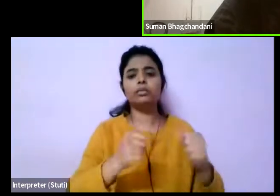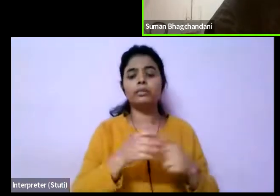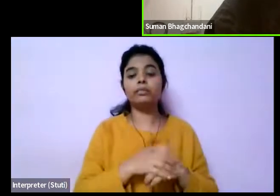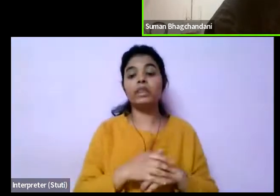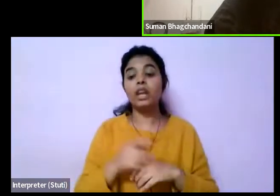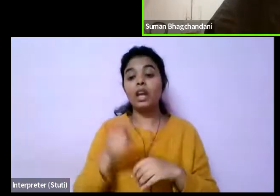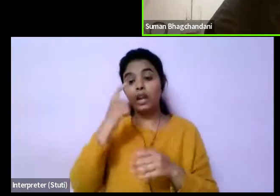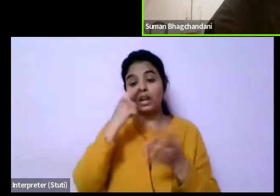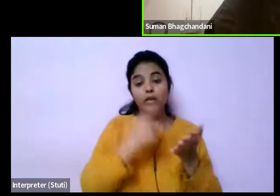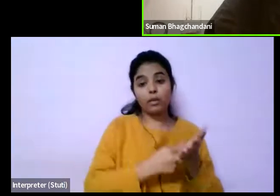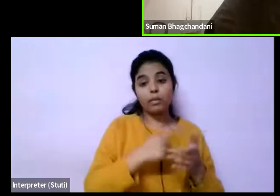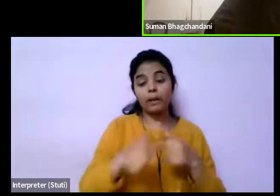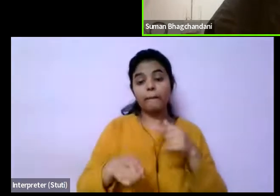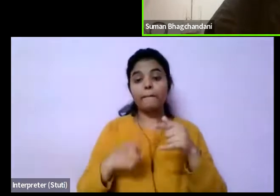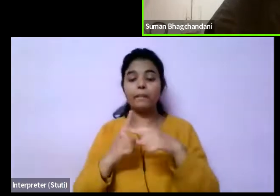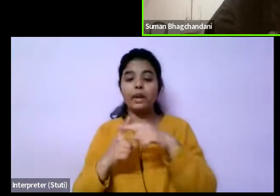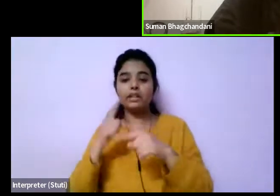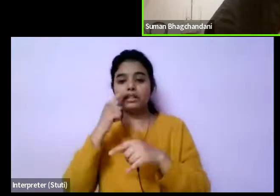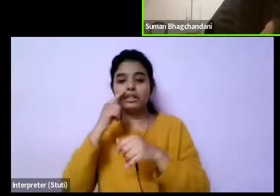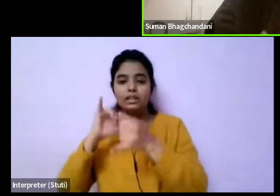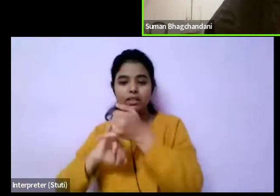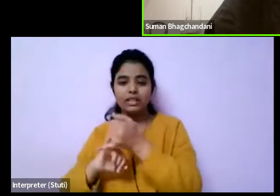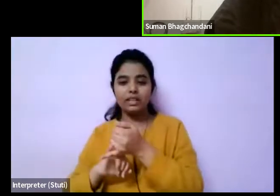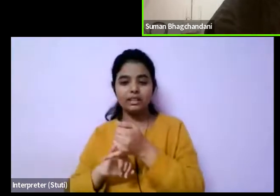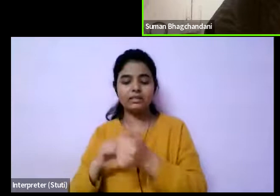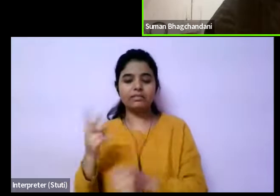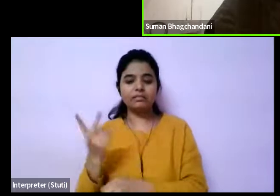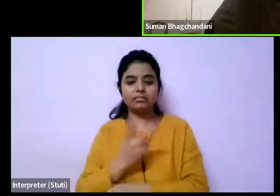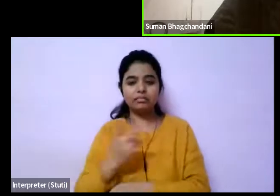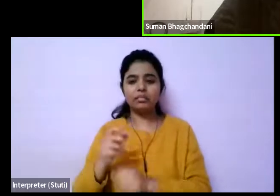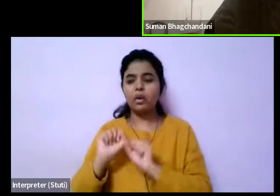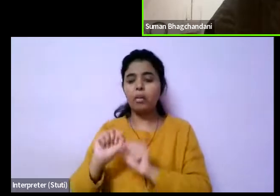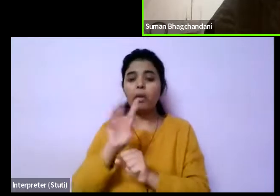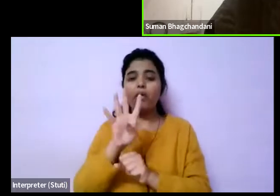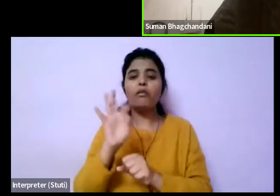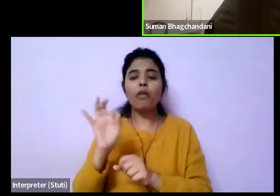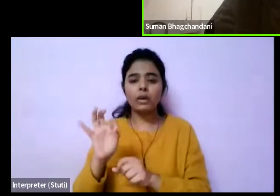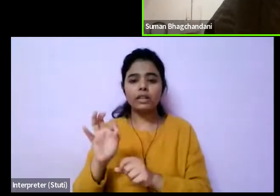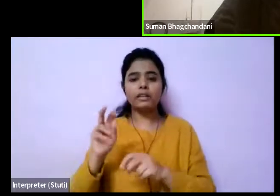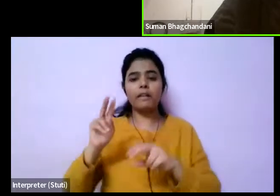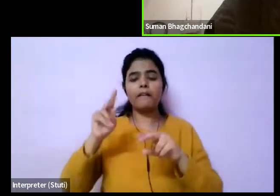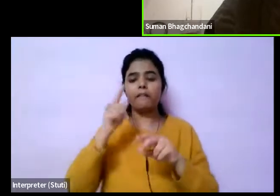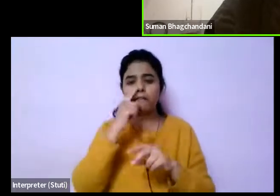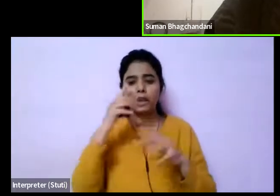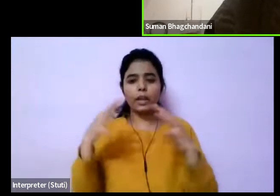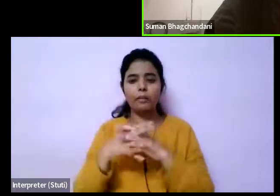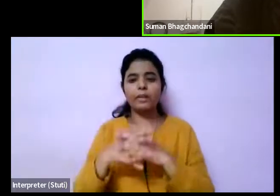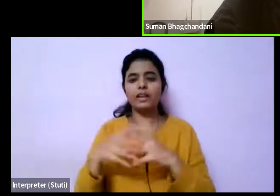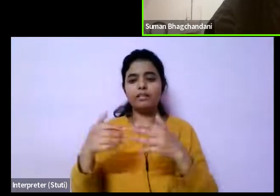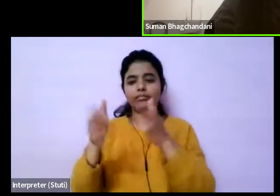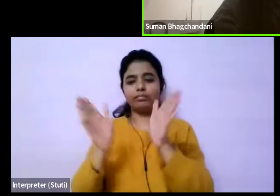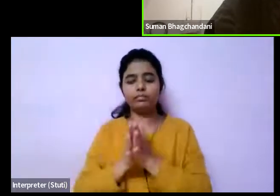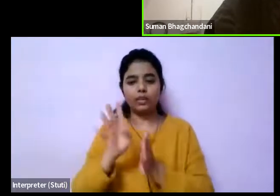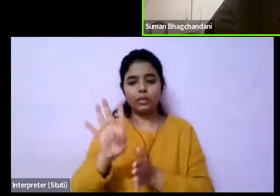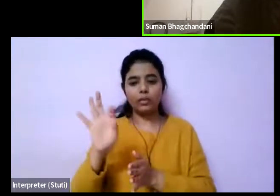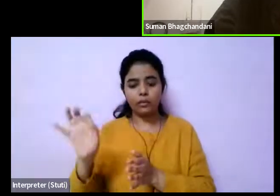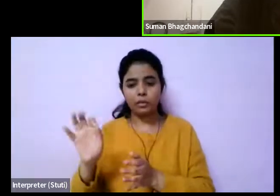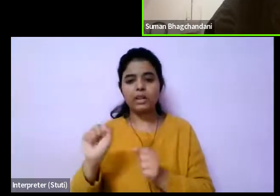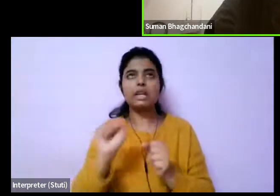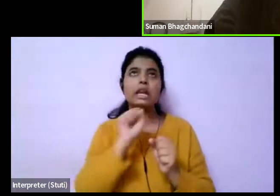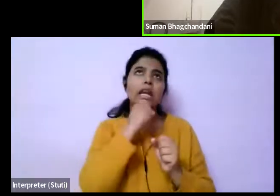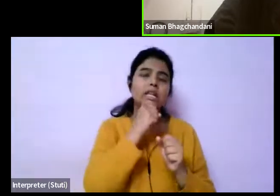Sabrawal and Sonia Singh's work samples around 40 female Kathak dancers in the age group of 18 to